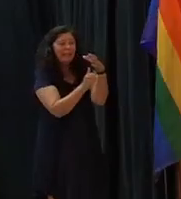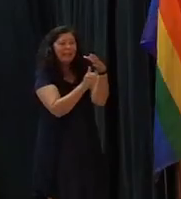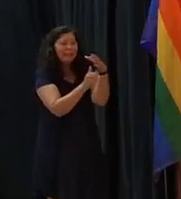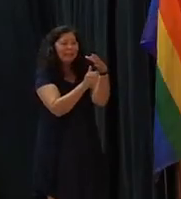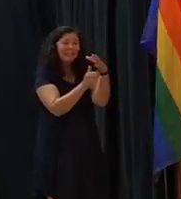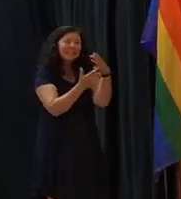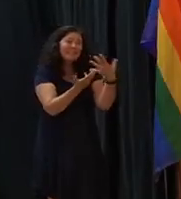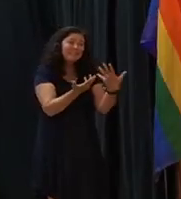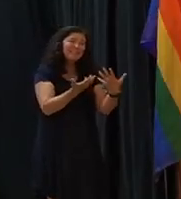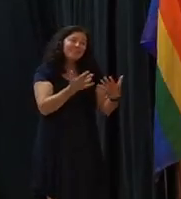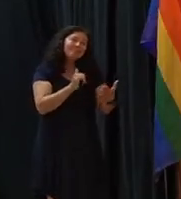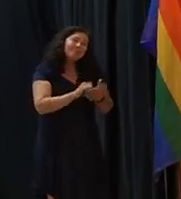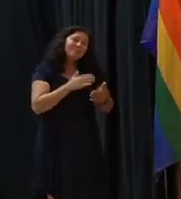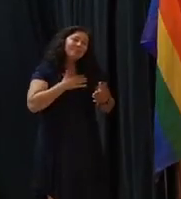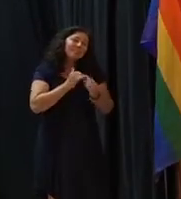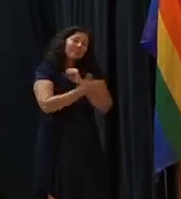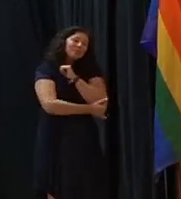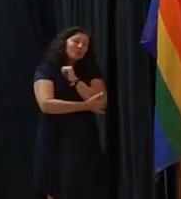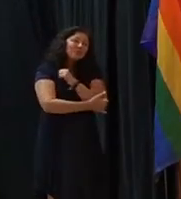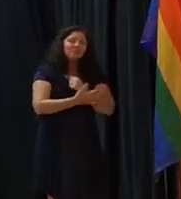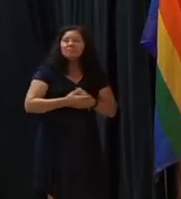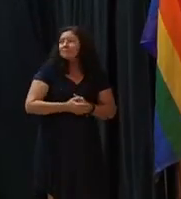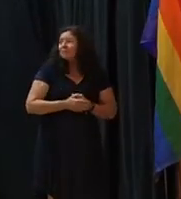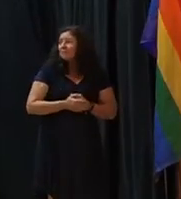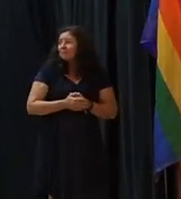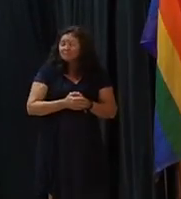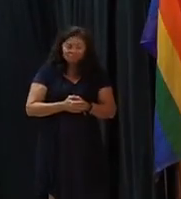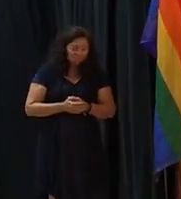the state in my country right now.